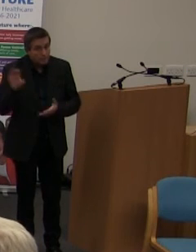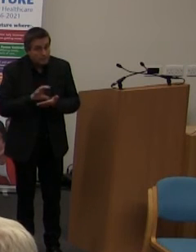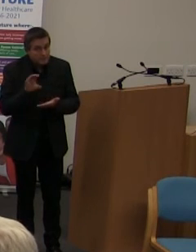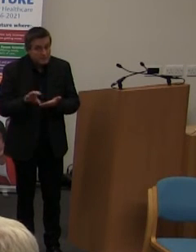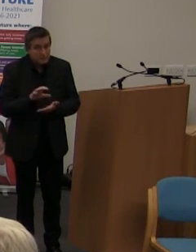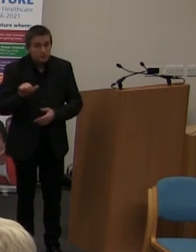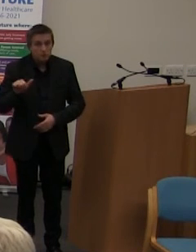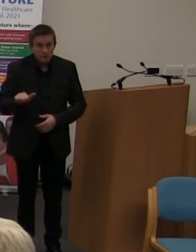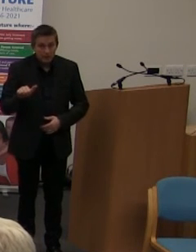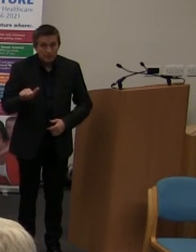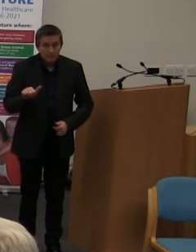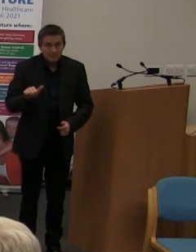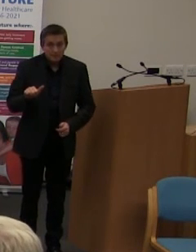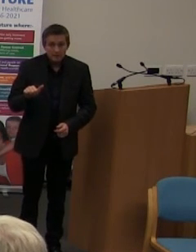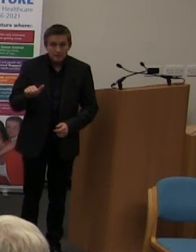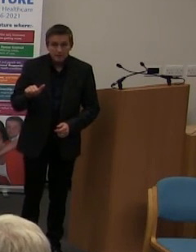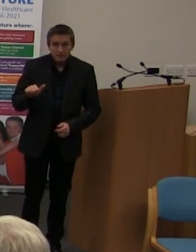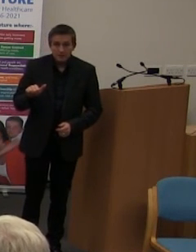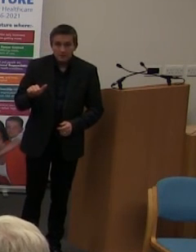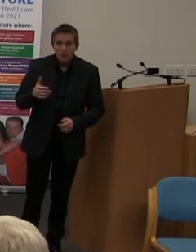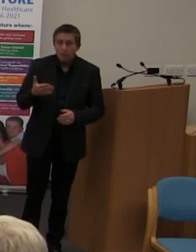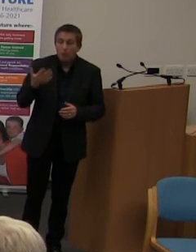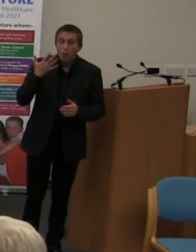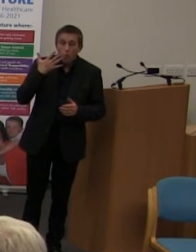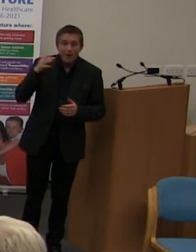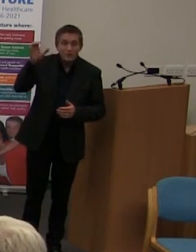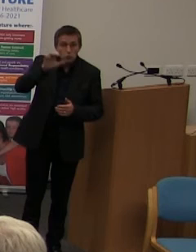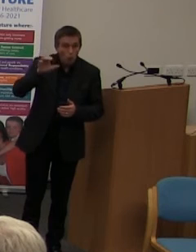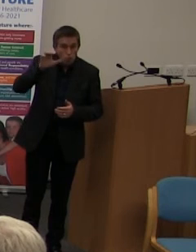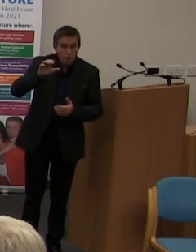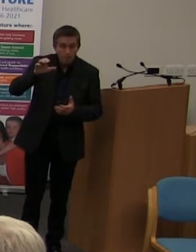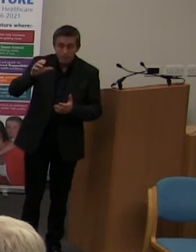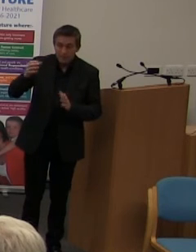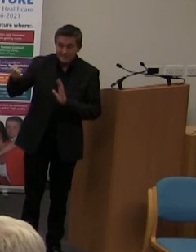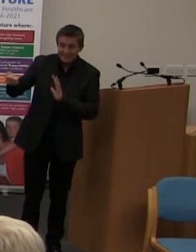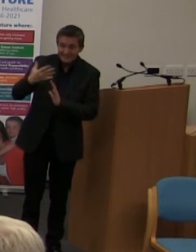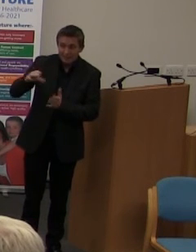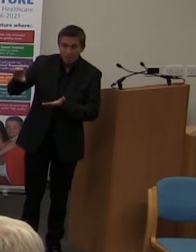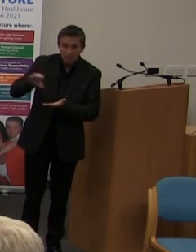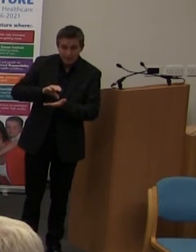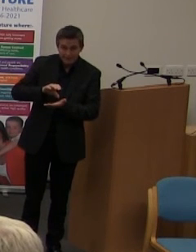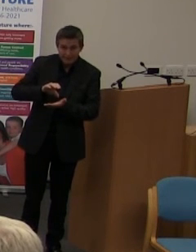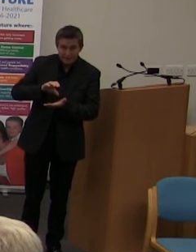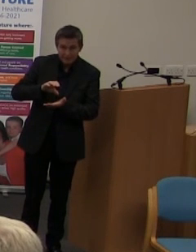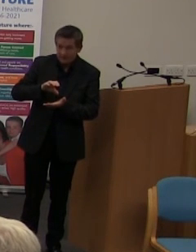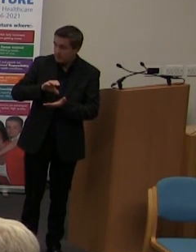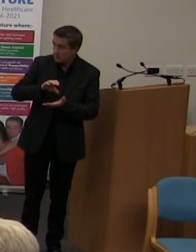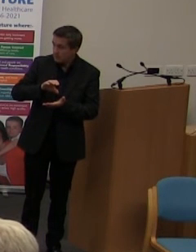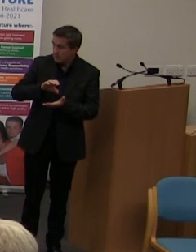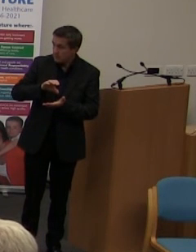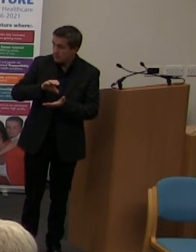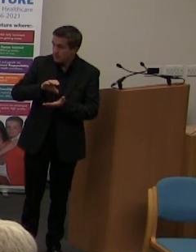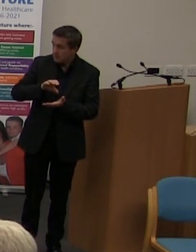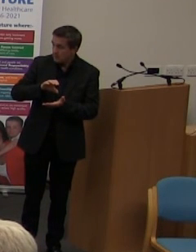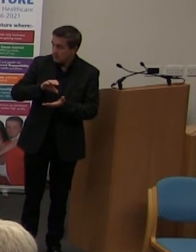that as a different issue. But when you receive money from Europe, which is what you referred to earlier, yeah?